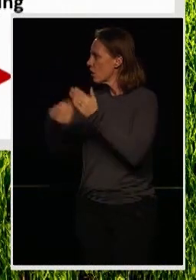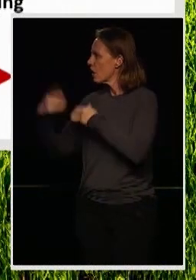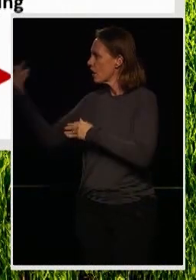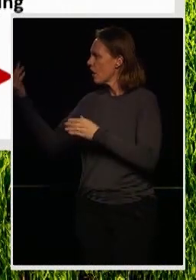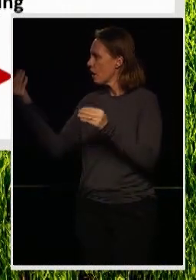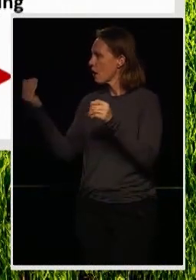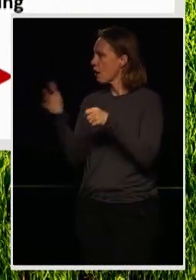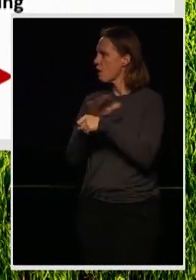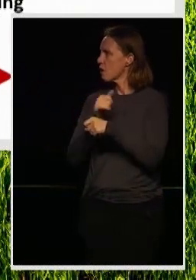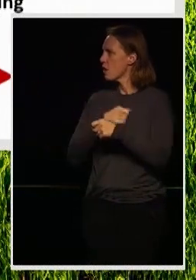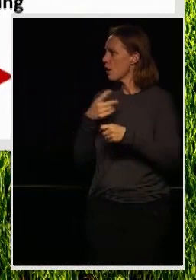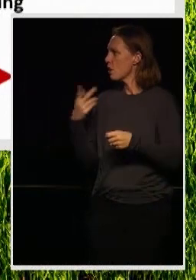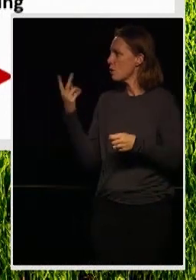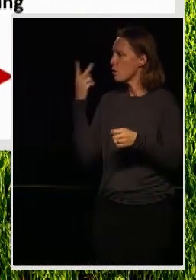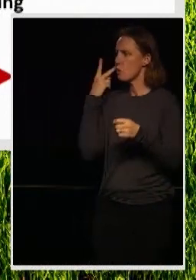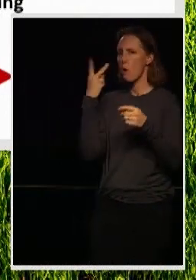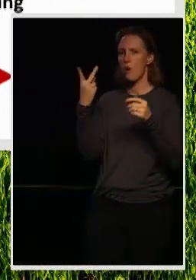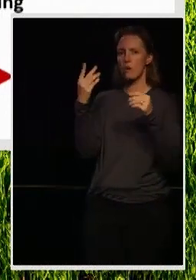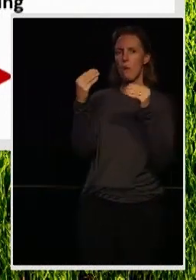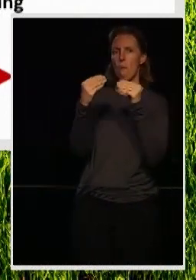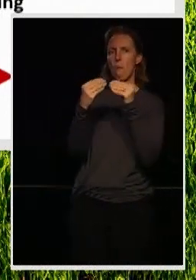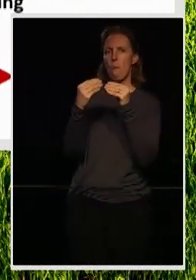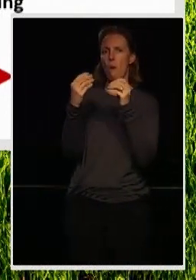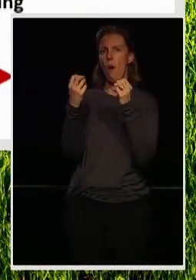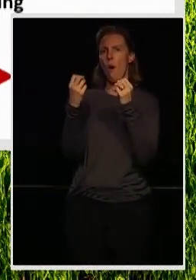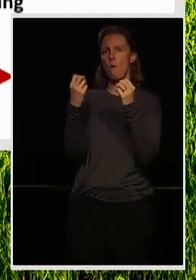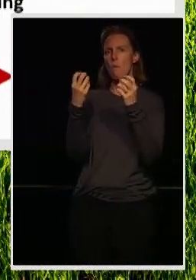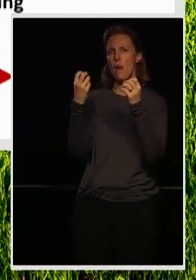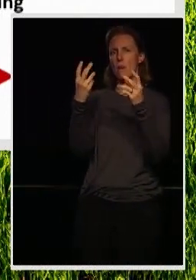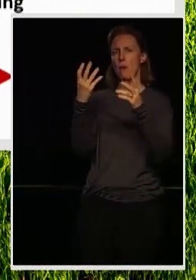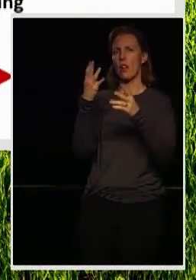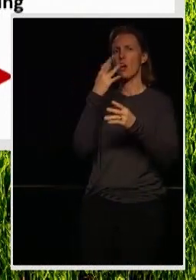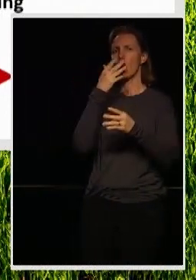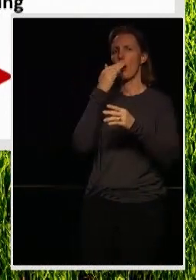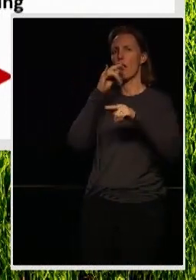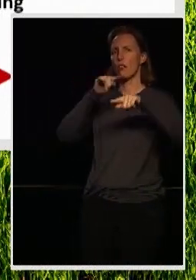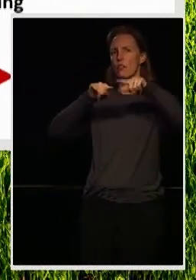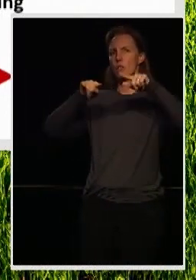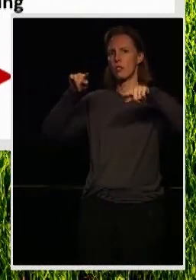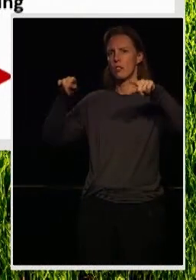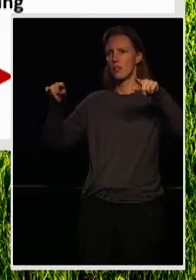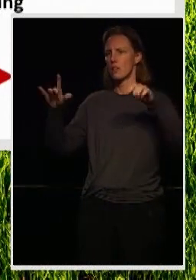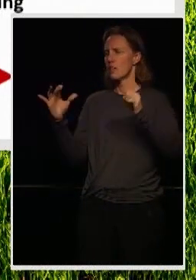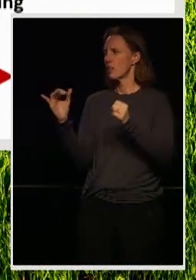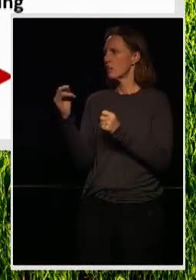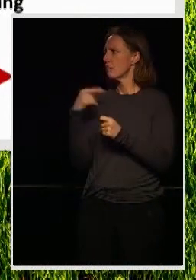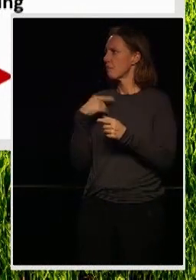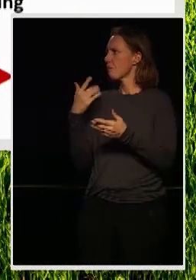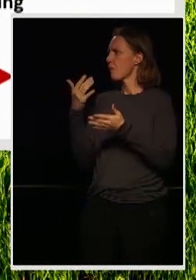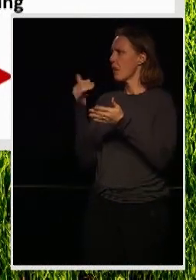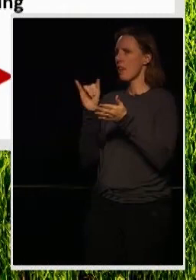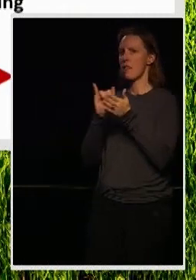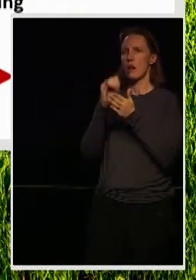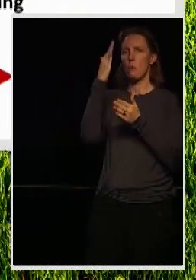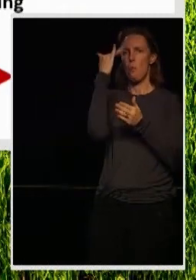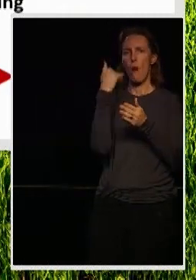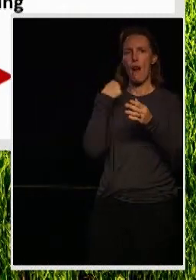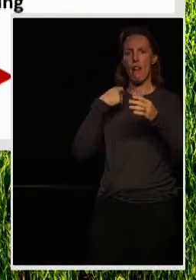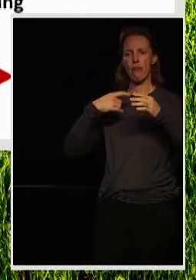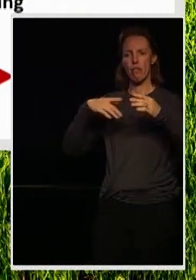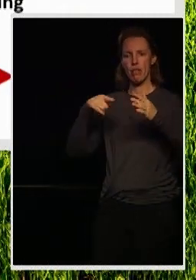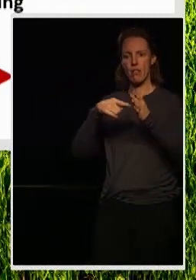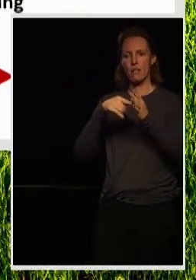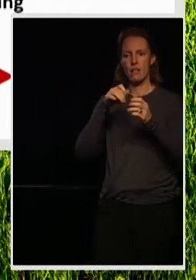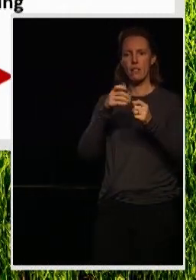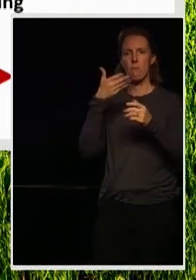with, hyperspectral imaging contains hundreds of color bands. So that is why hyperspectral imaging is way beyond human